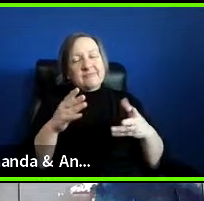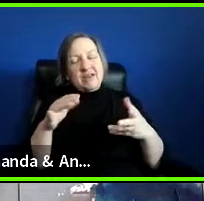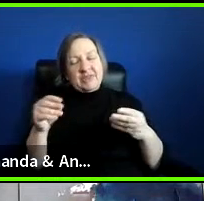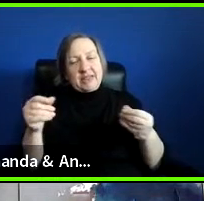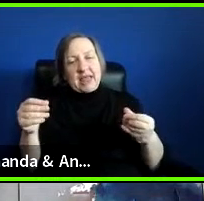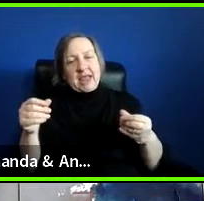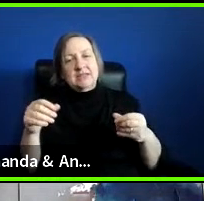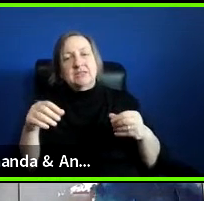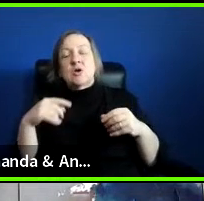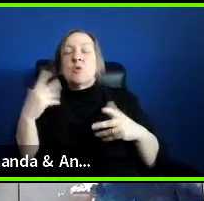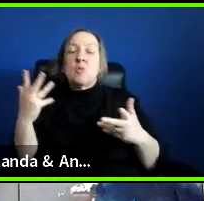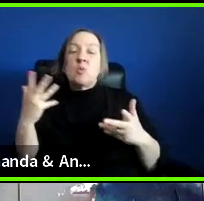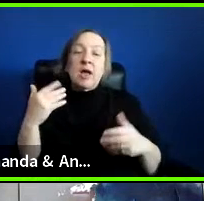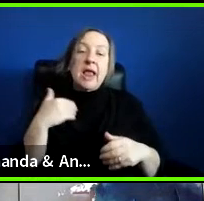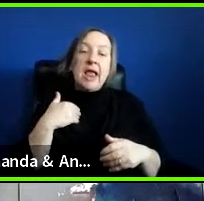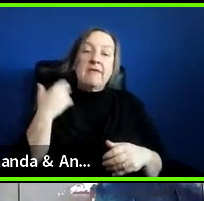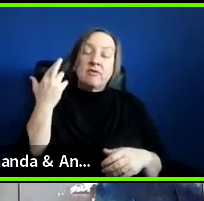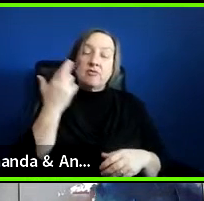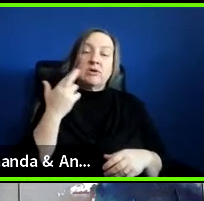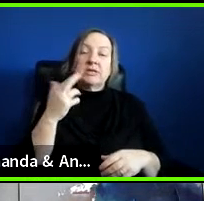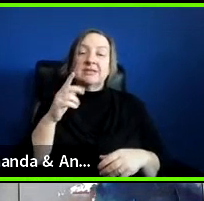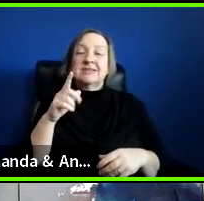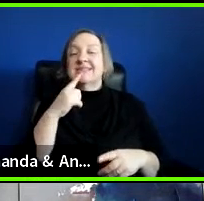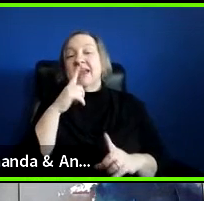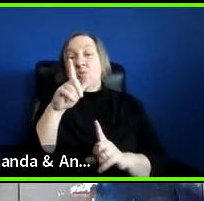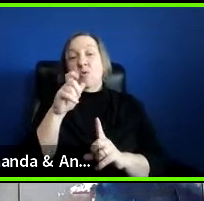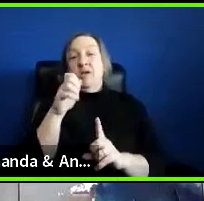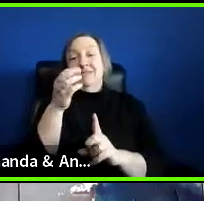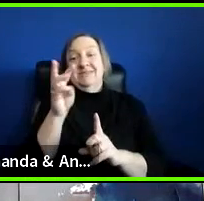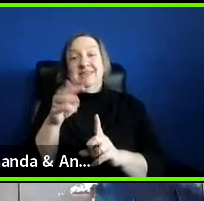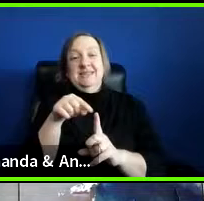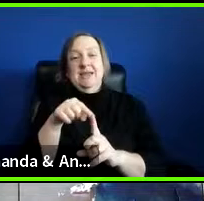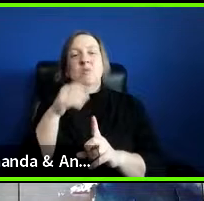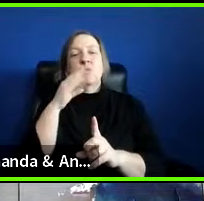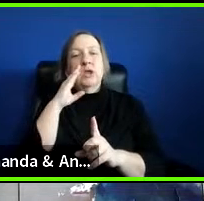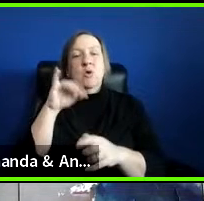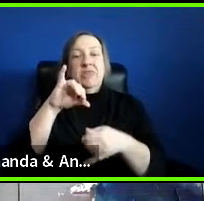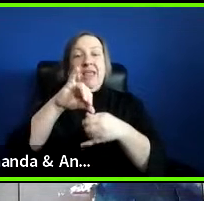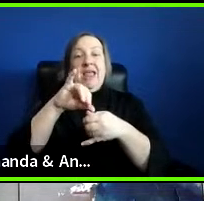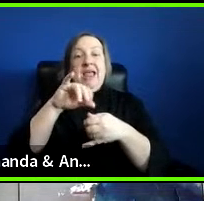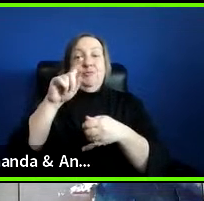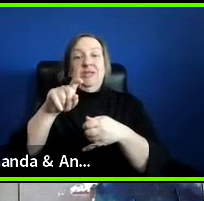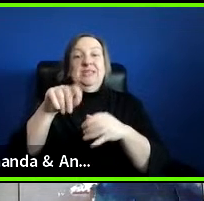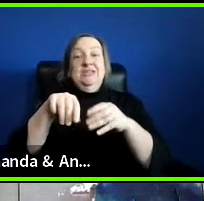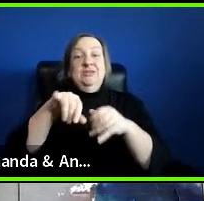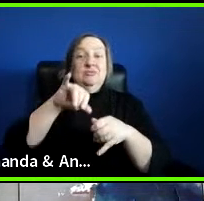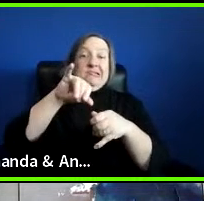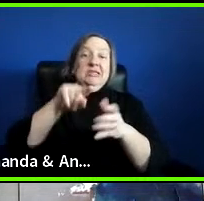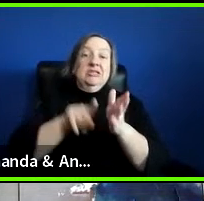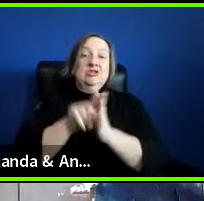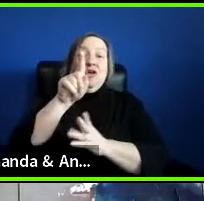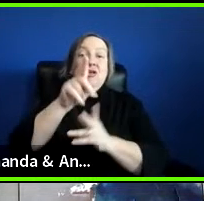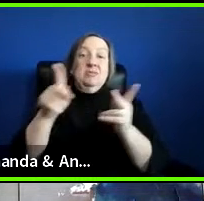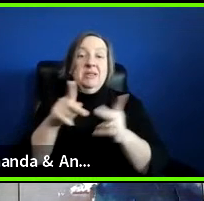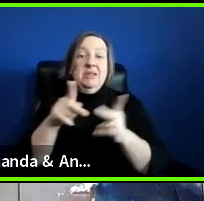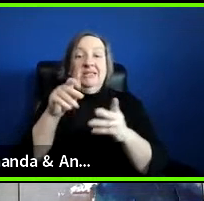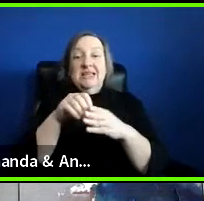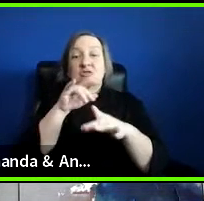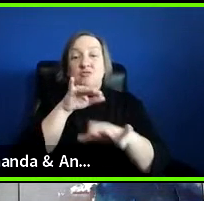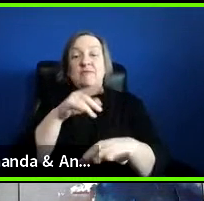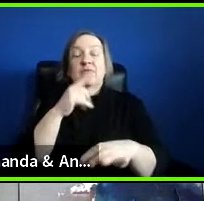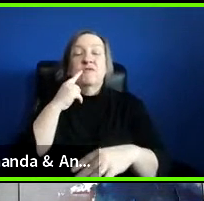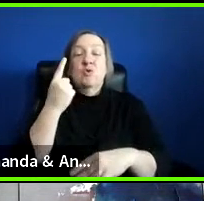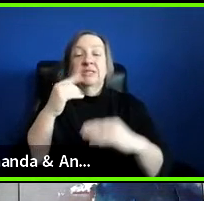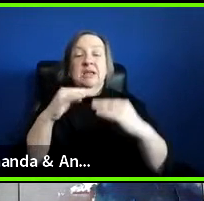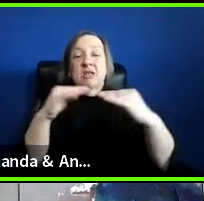the reason we started the 116 is like we know that's the height that we need to hit, the tallest point in the river with the single level,